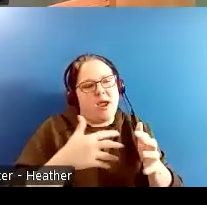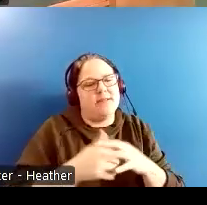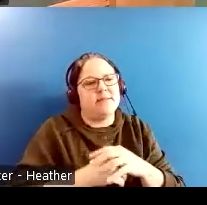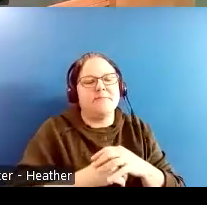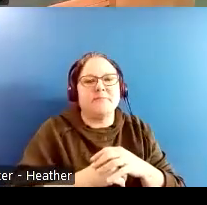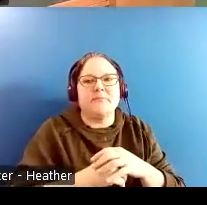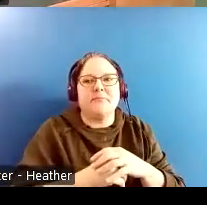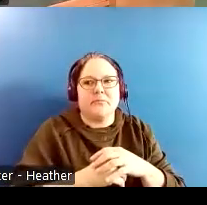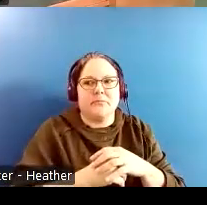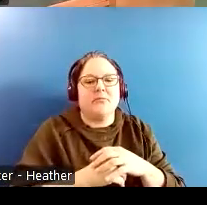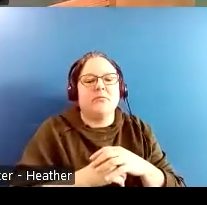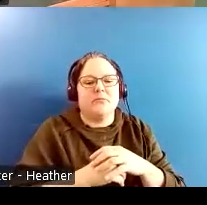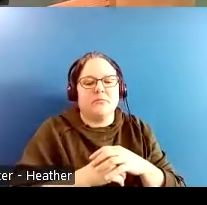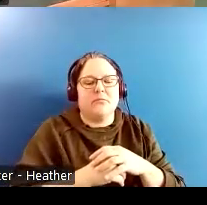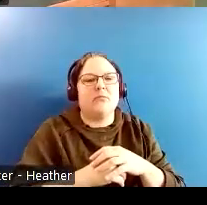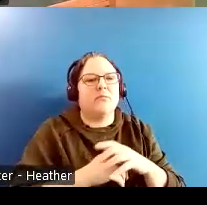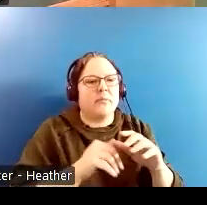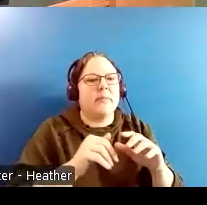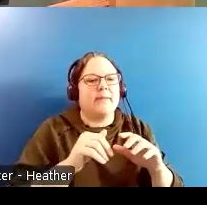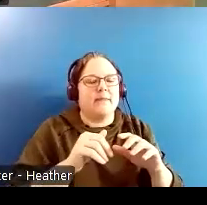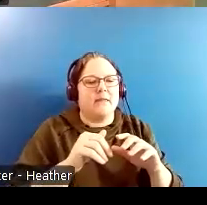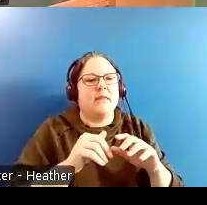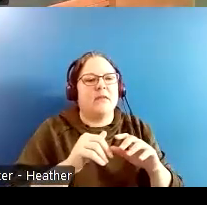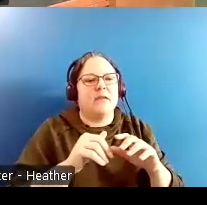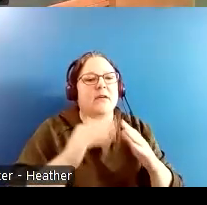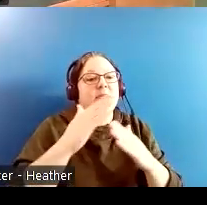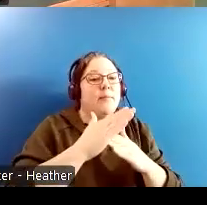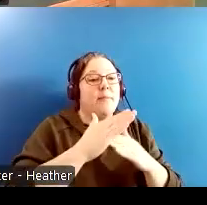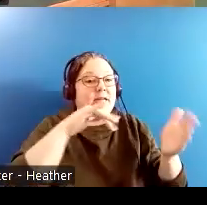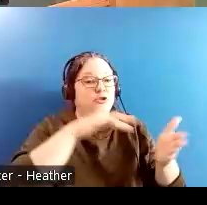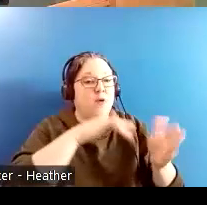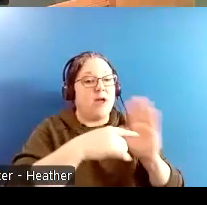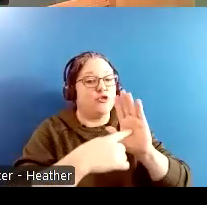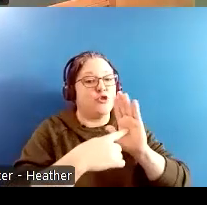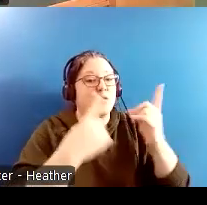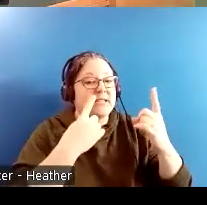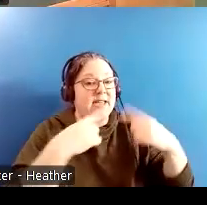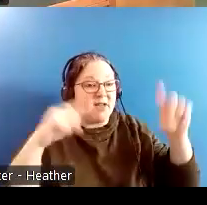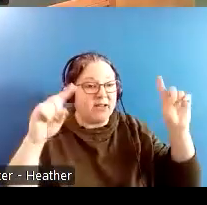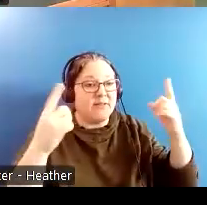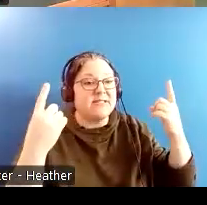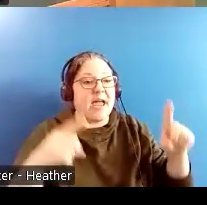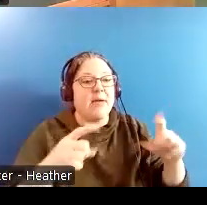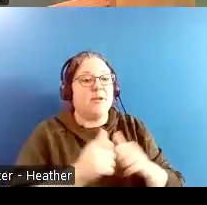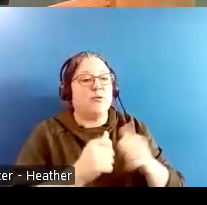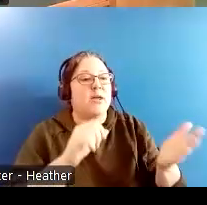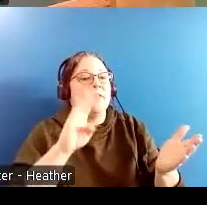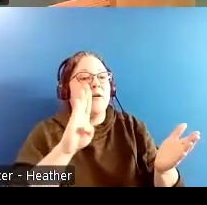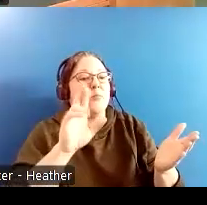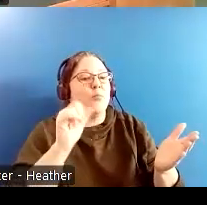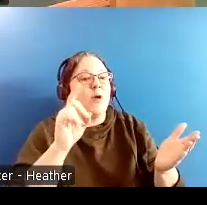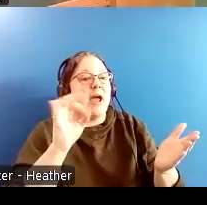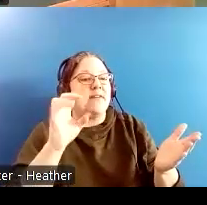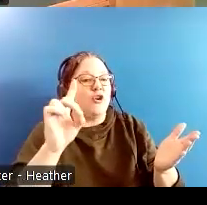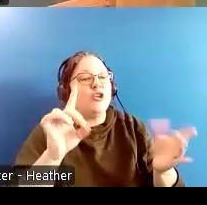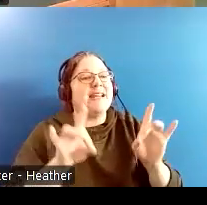The main trial showing effectiveness cited in the NHS report was this one by Judy Proudfoot in Australia.